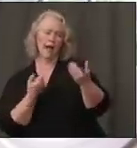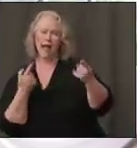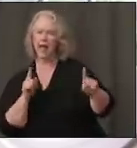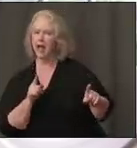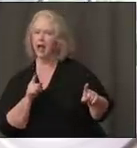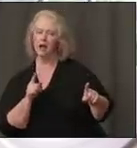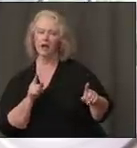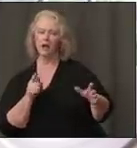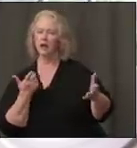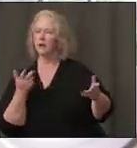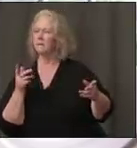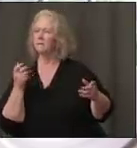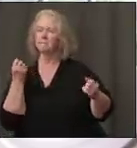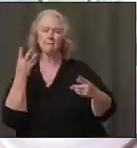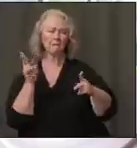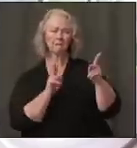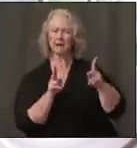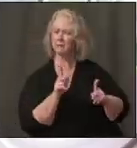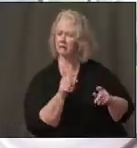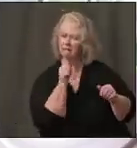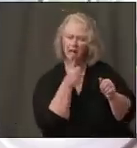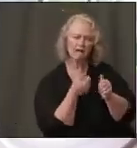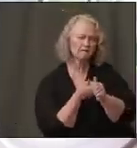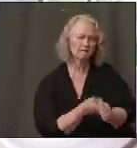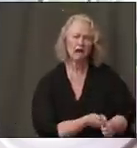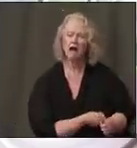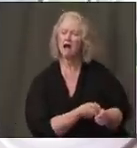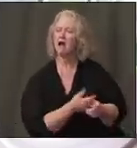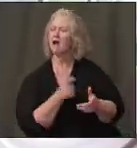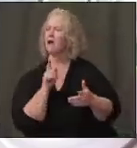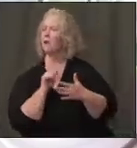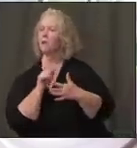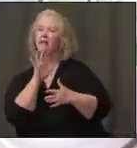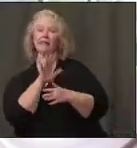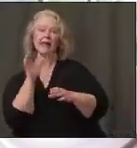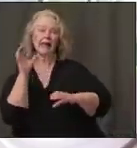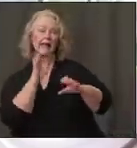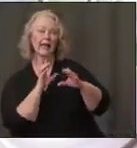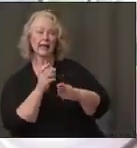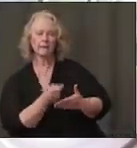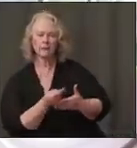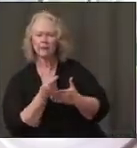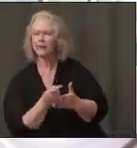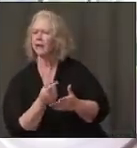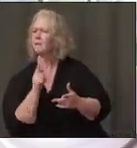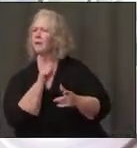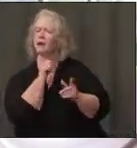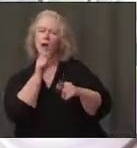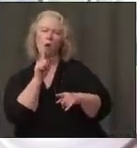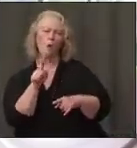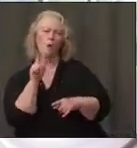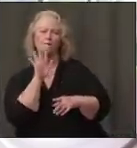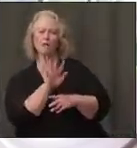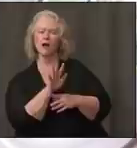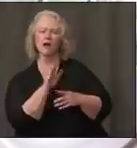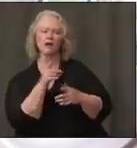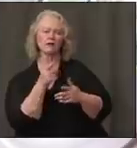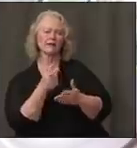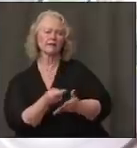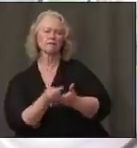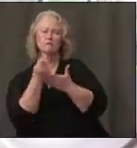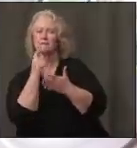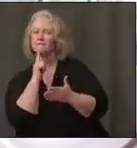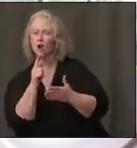missed vaccinations, people who didn't follow up with chemotherapy, people who missed routine cancer screening, and the implications for that, and there will